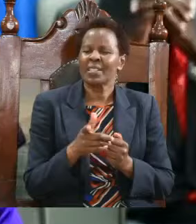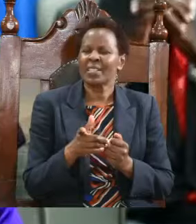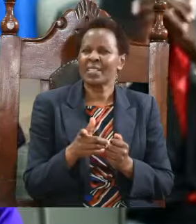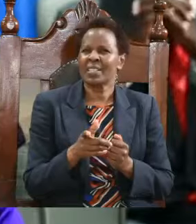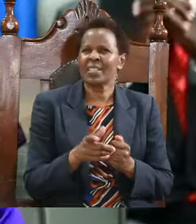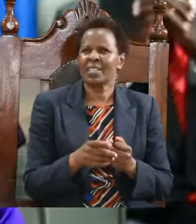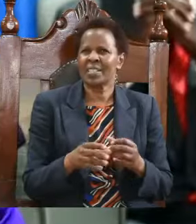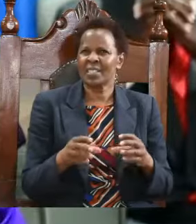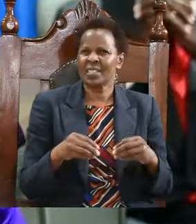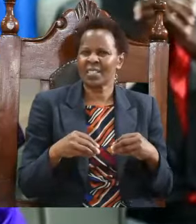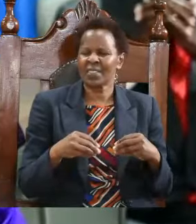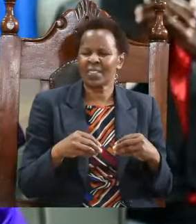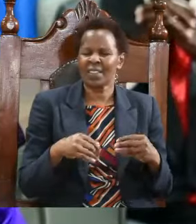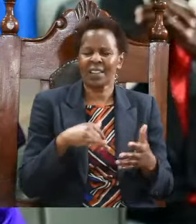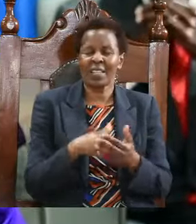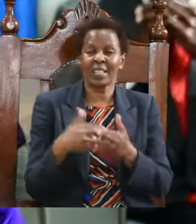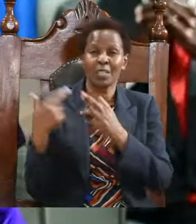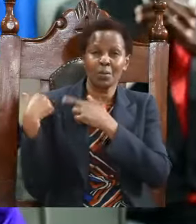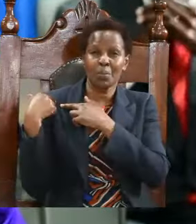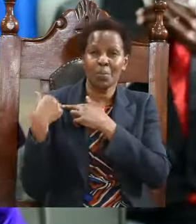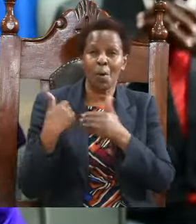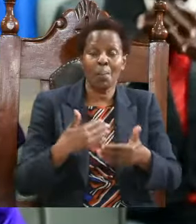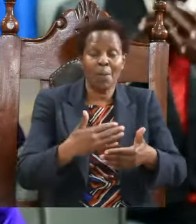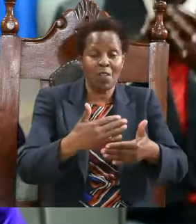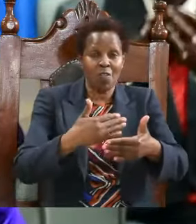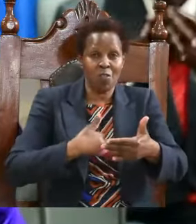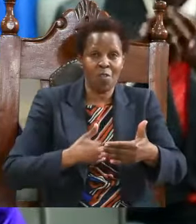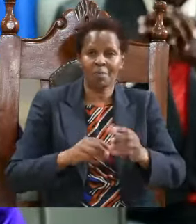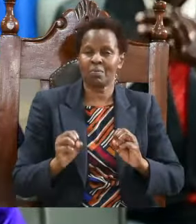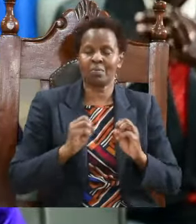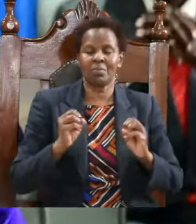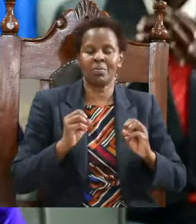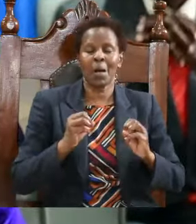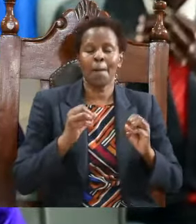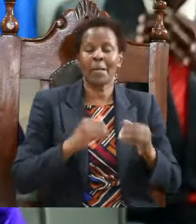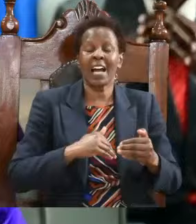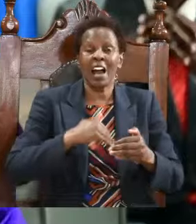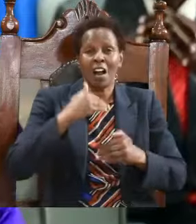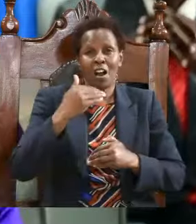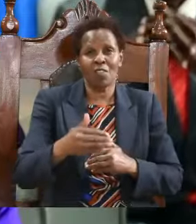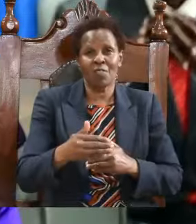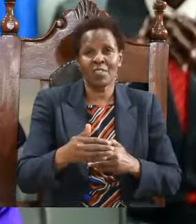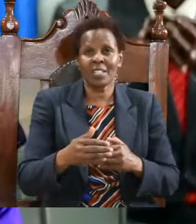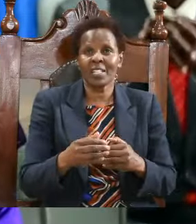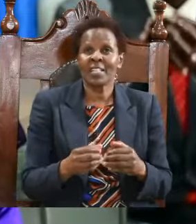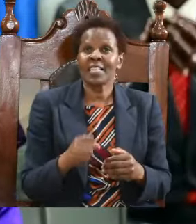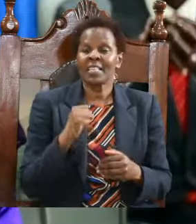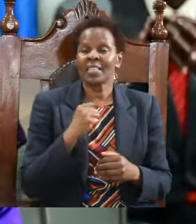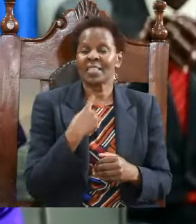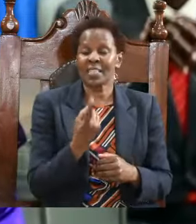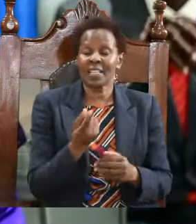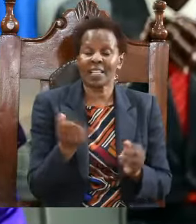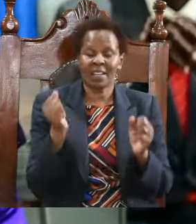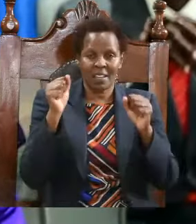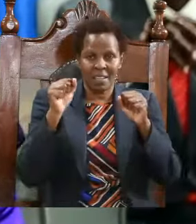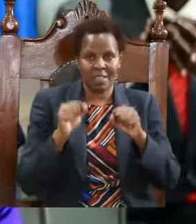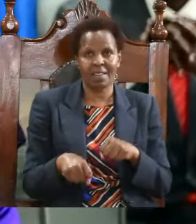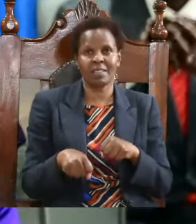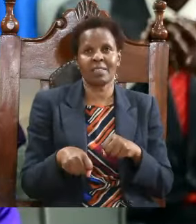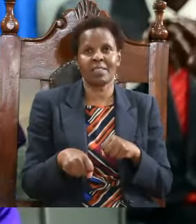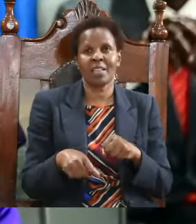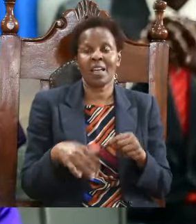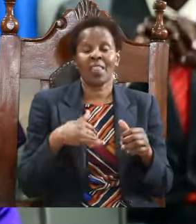the assignment before. But the Lord gave him assignment after he accepted that